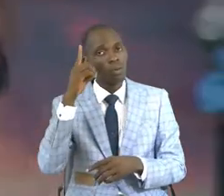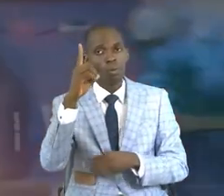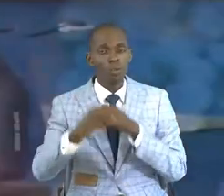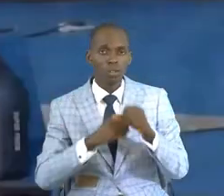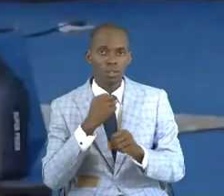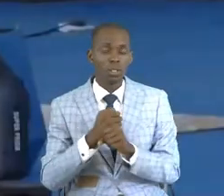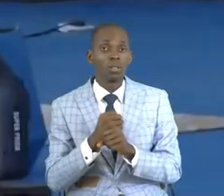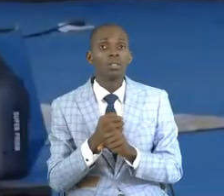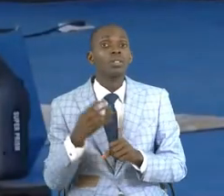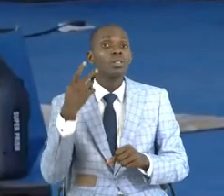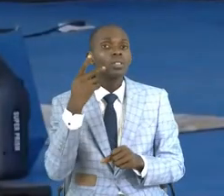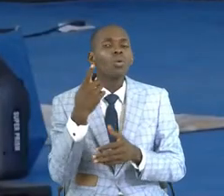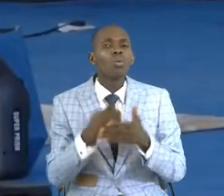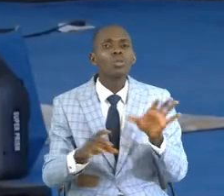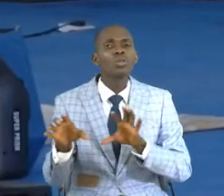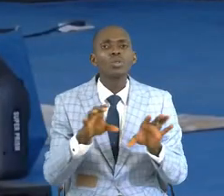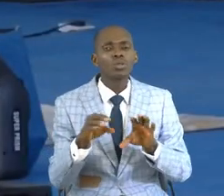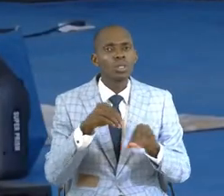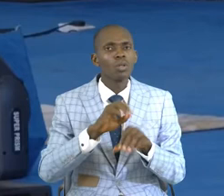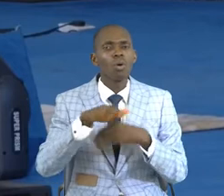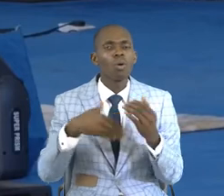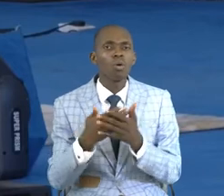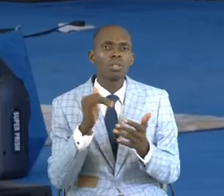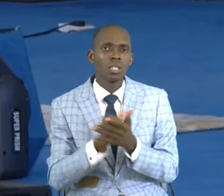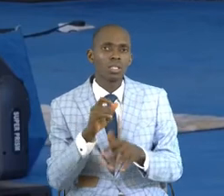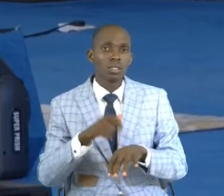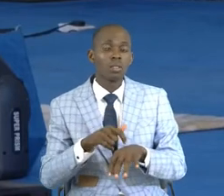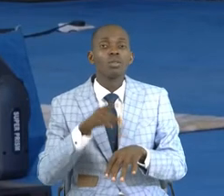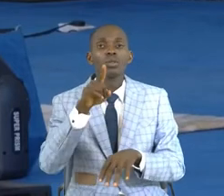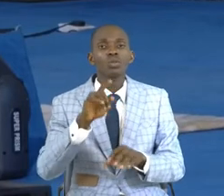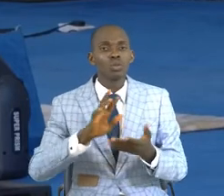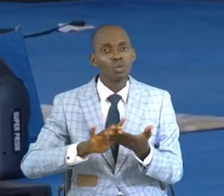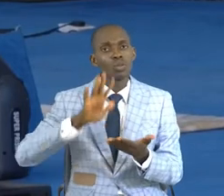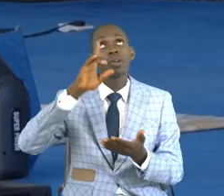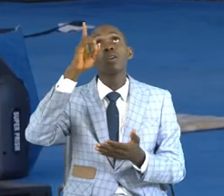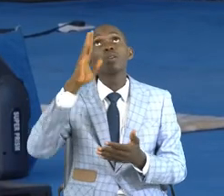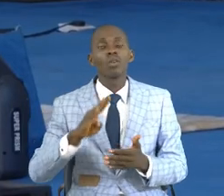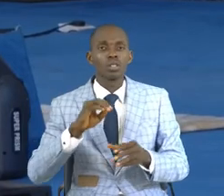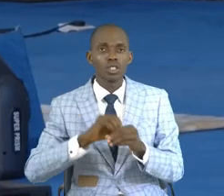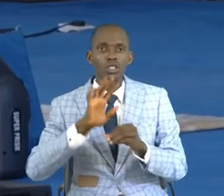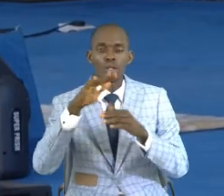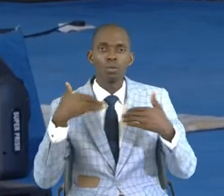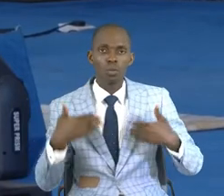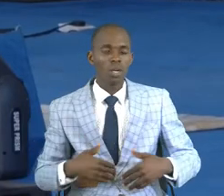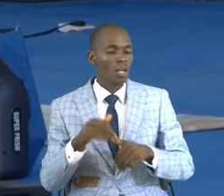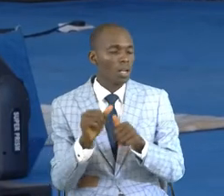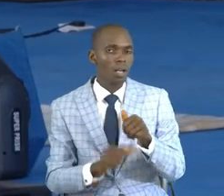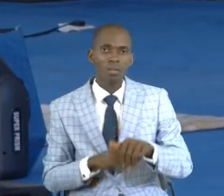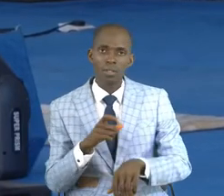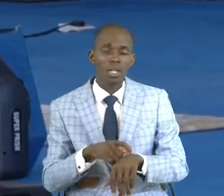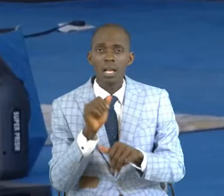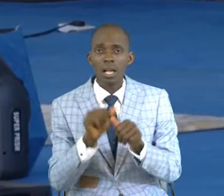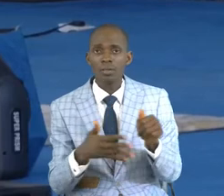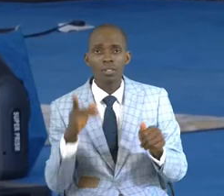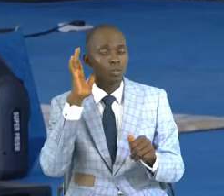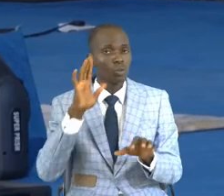You glorify God in your body, every moment, whatever you are going to do, and you